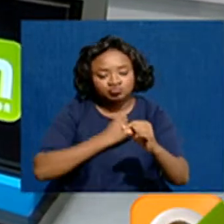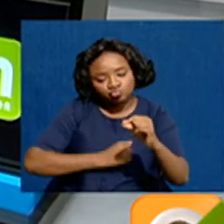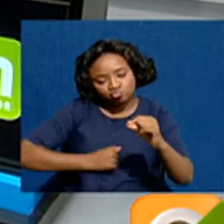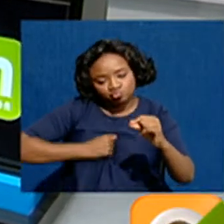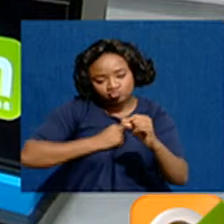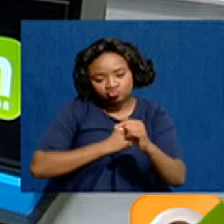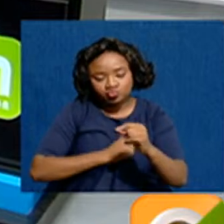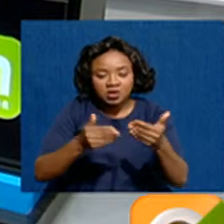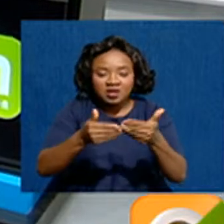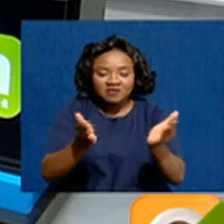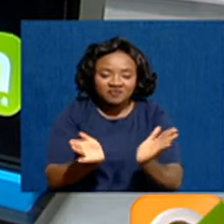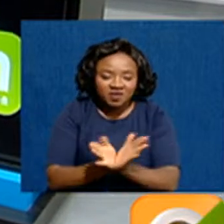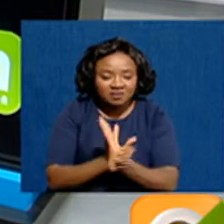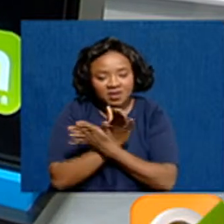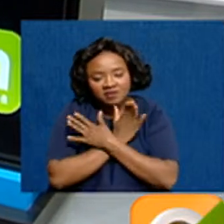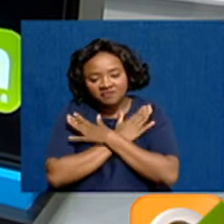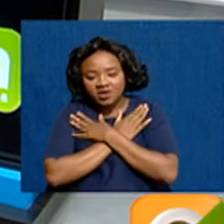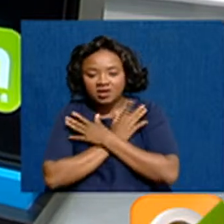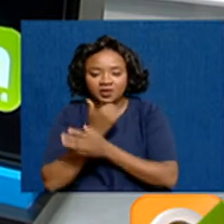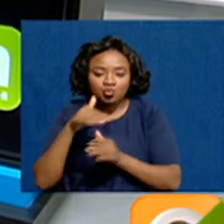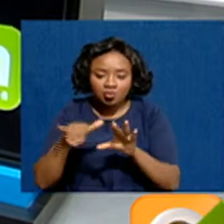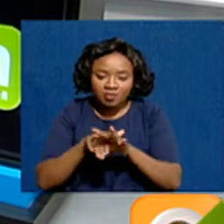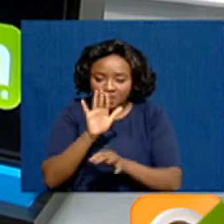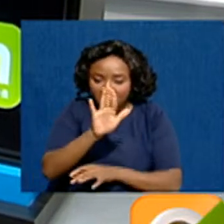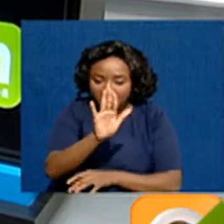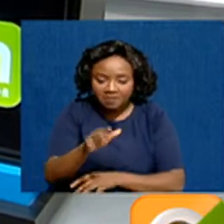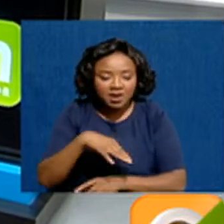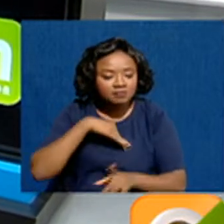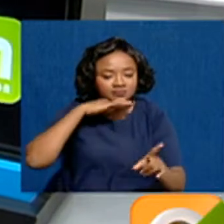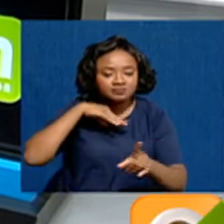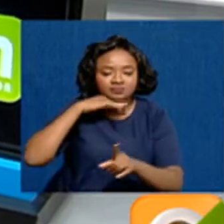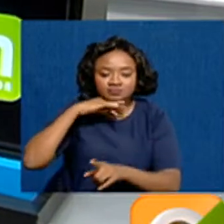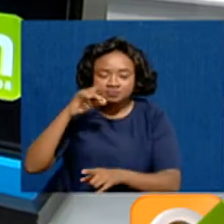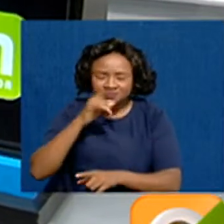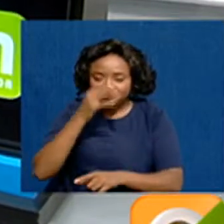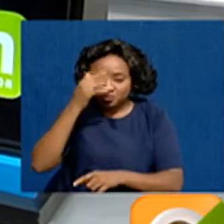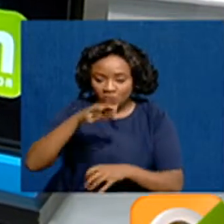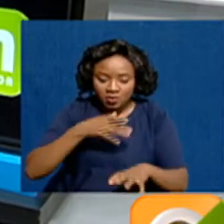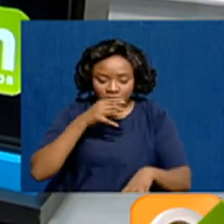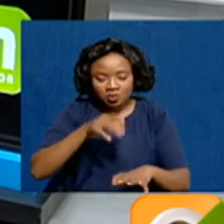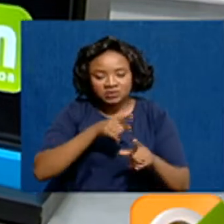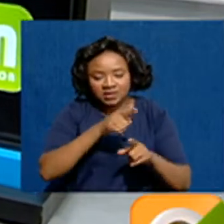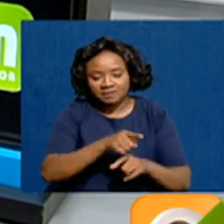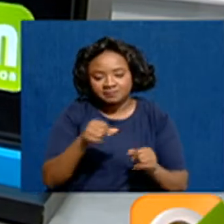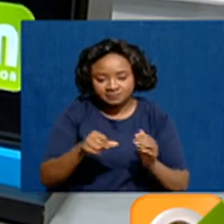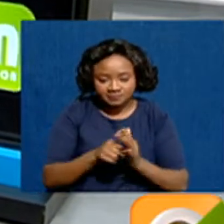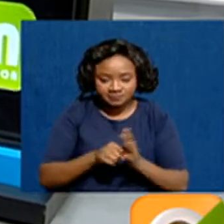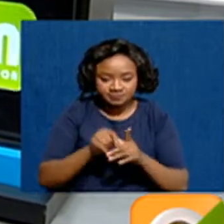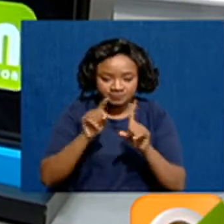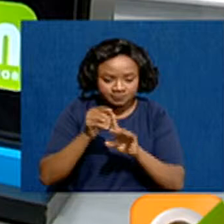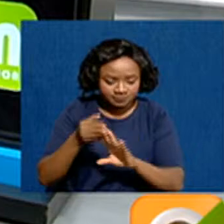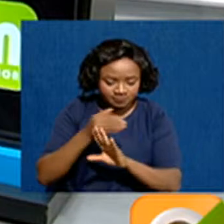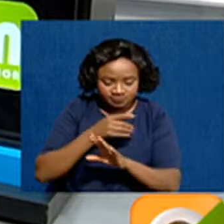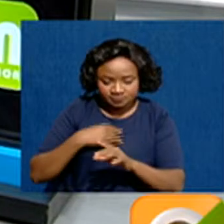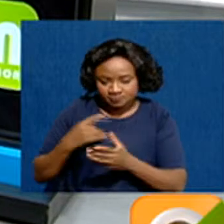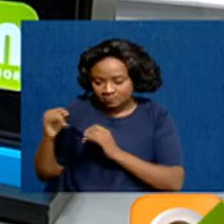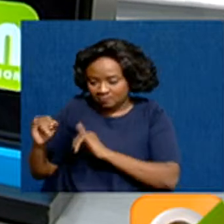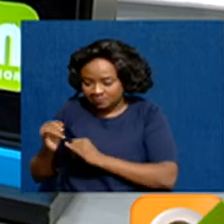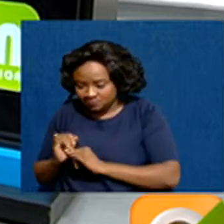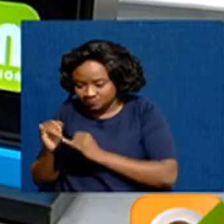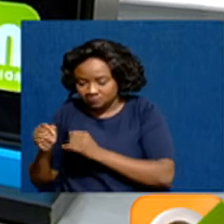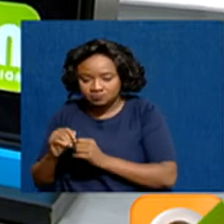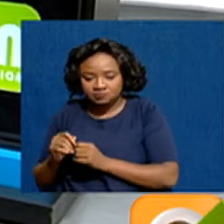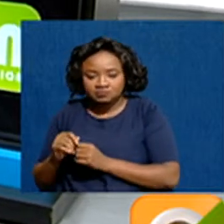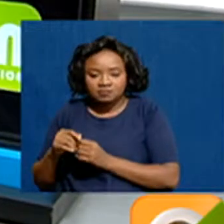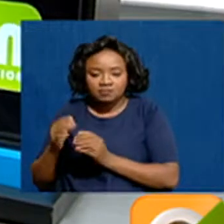loved ones, and to wish quick recovery to those who got injured because of this situation. Earlier on, when I was speaking to my colleague in Interior,